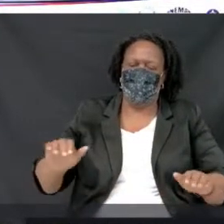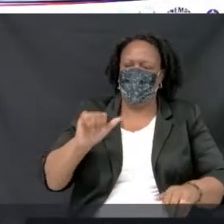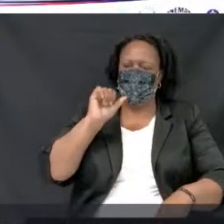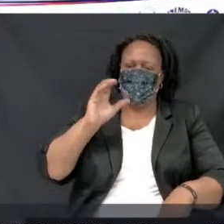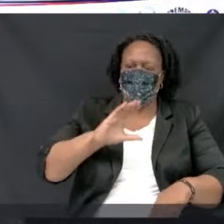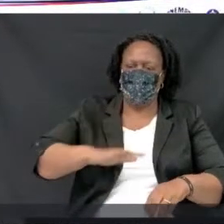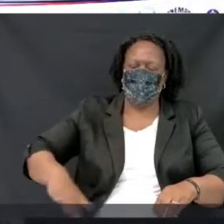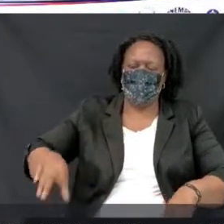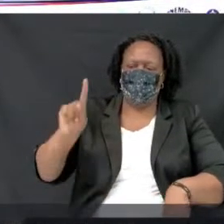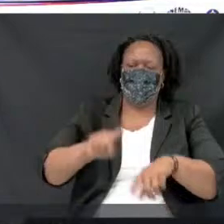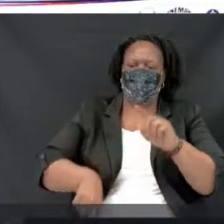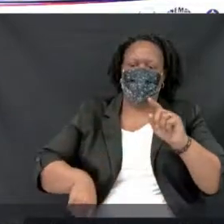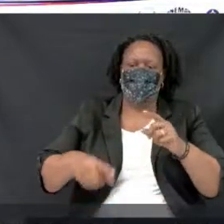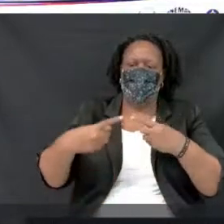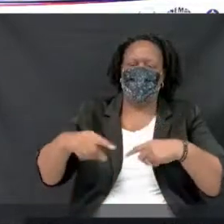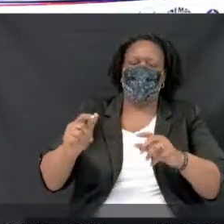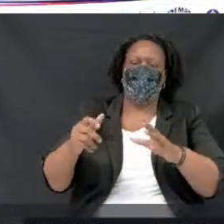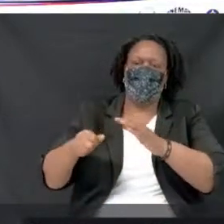alone.